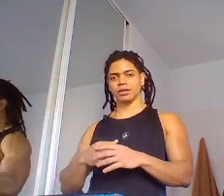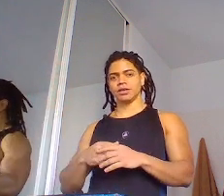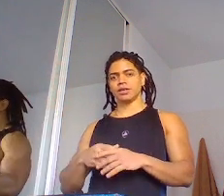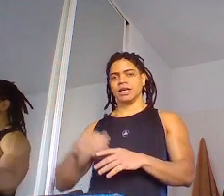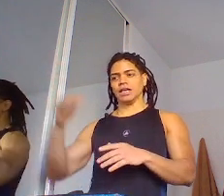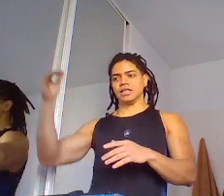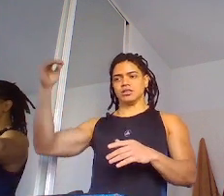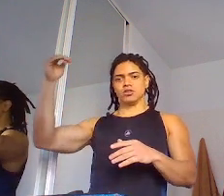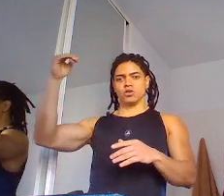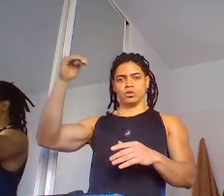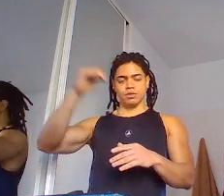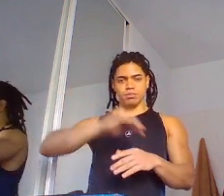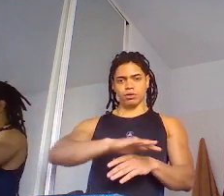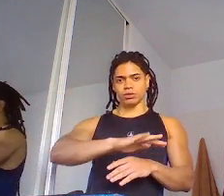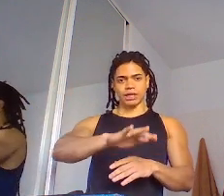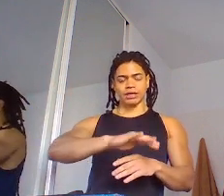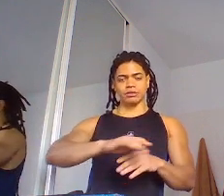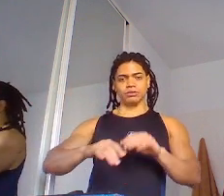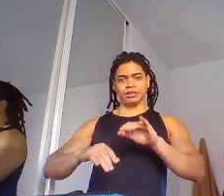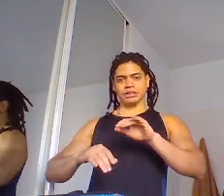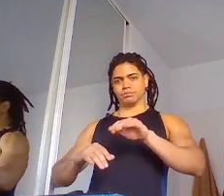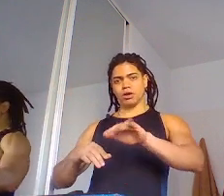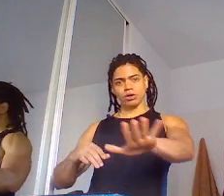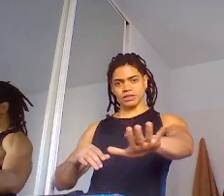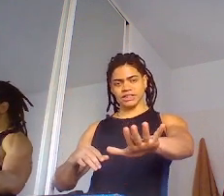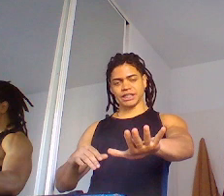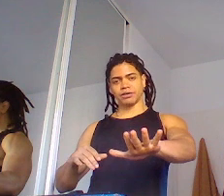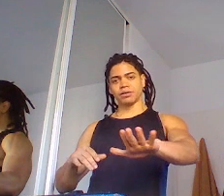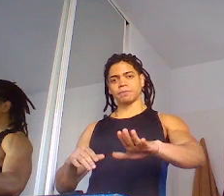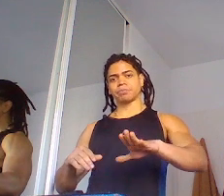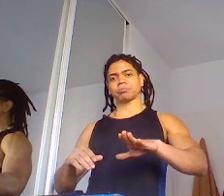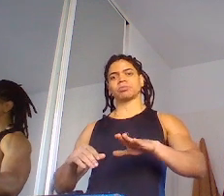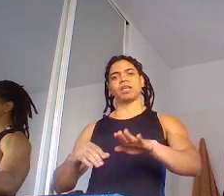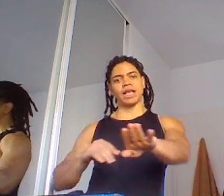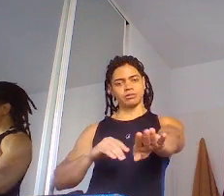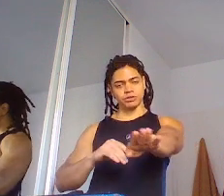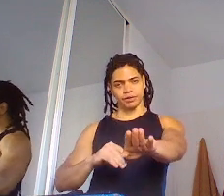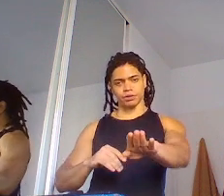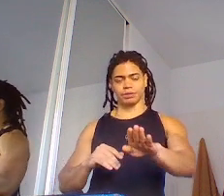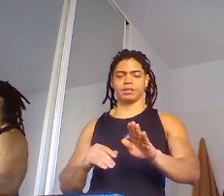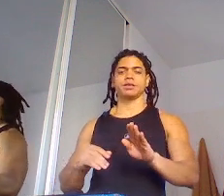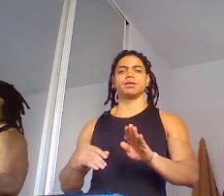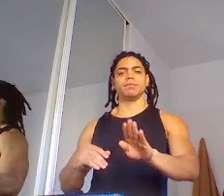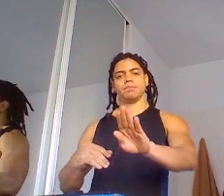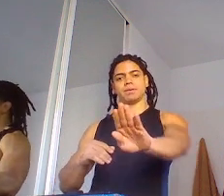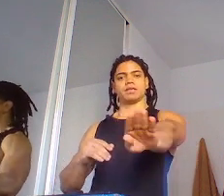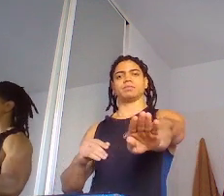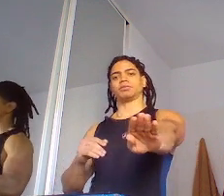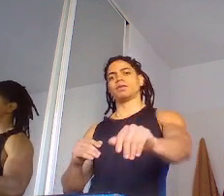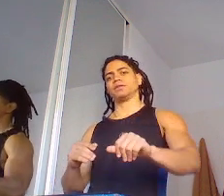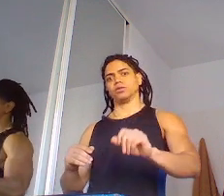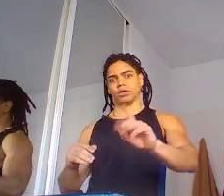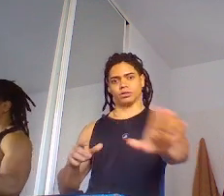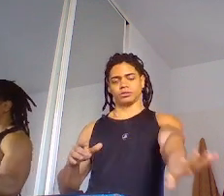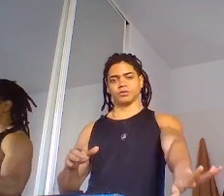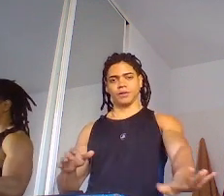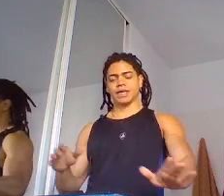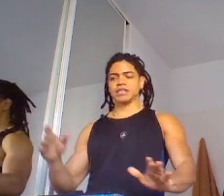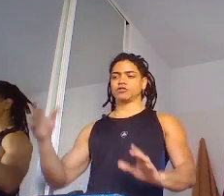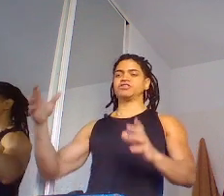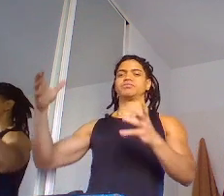earning, and the bottom line or the bottom of the stair tells you if a company made a profit or